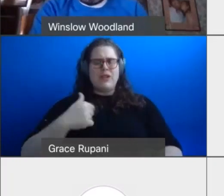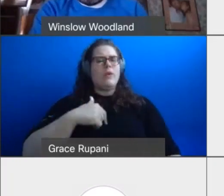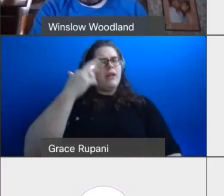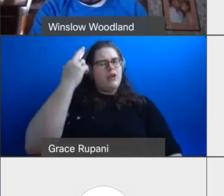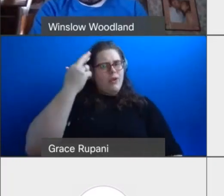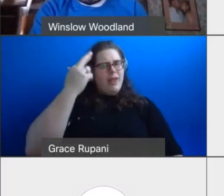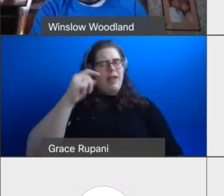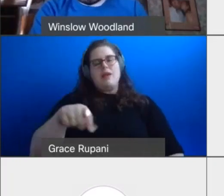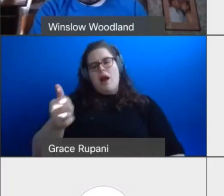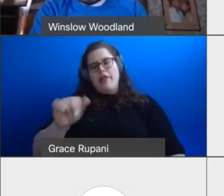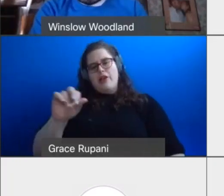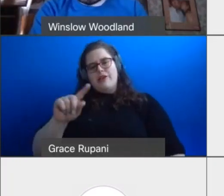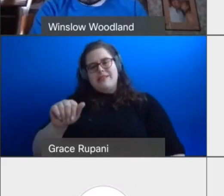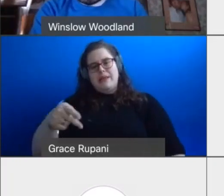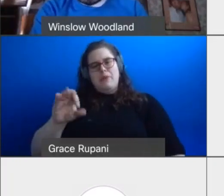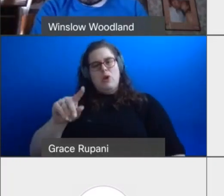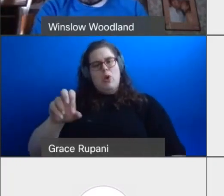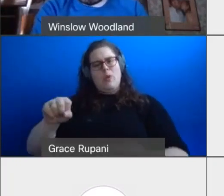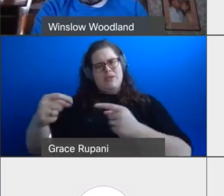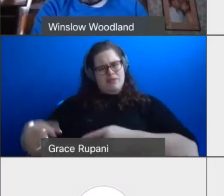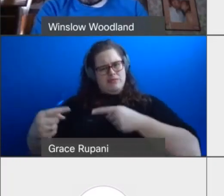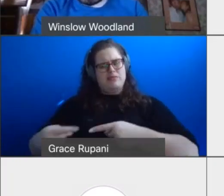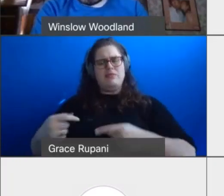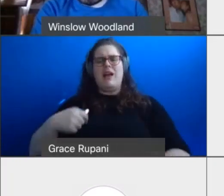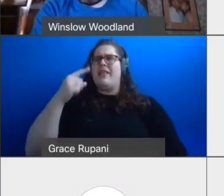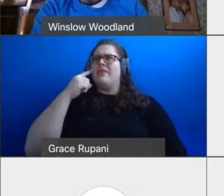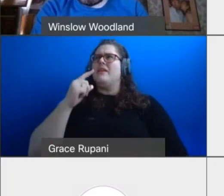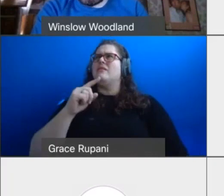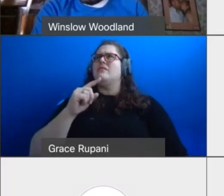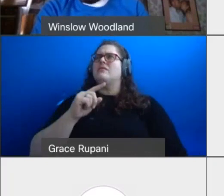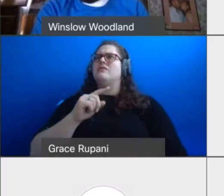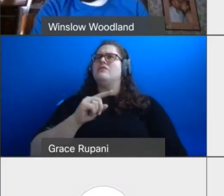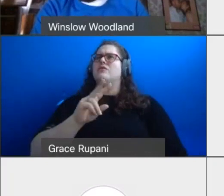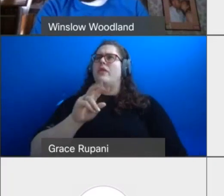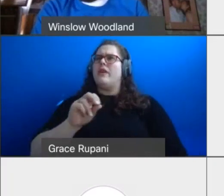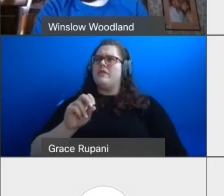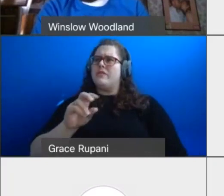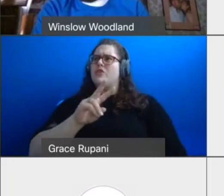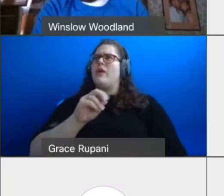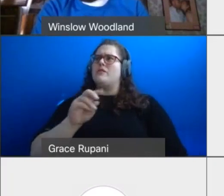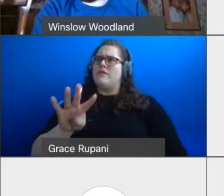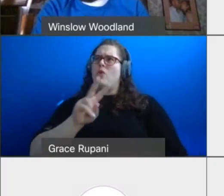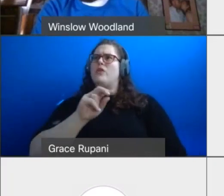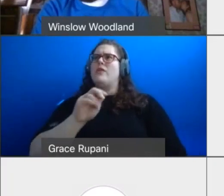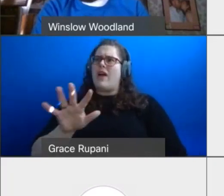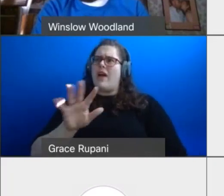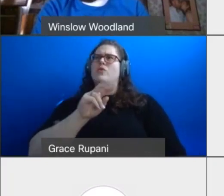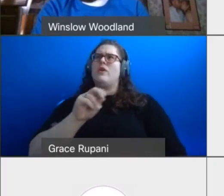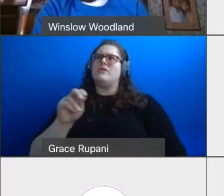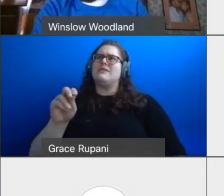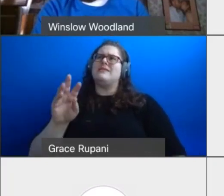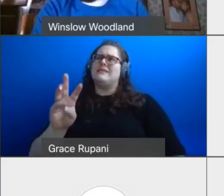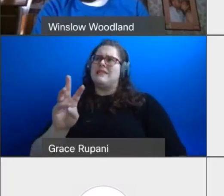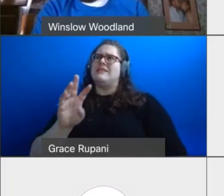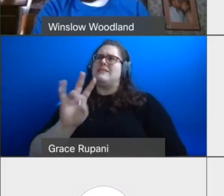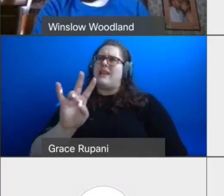codes, mainly, I think it was 4, 5, 7, and 8, to get vaccinated. So, in an effort to